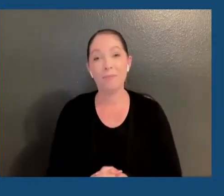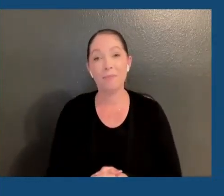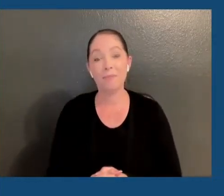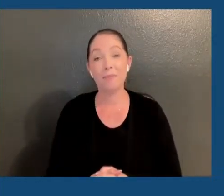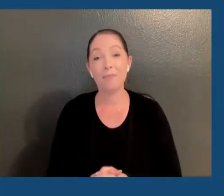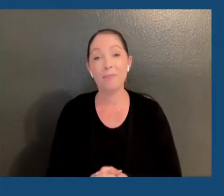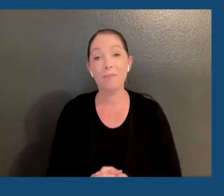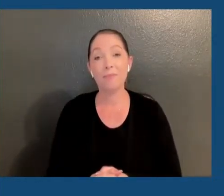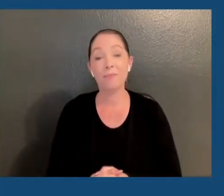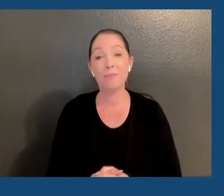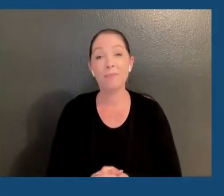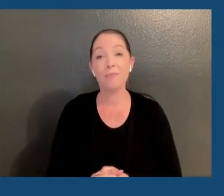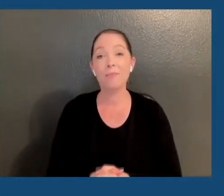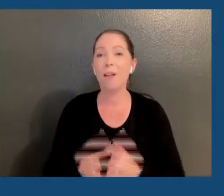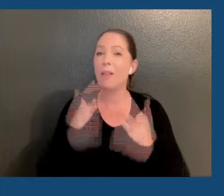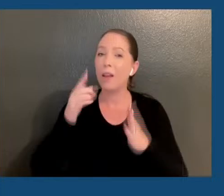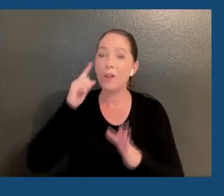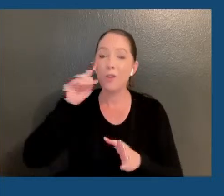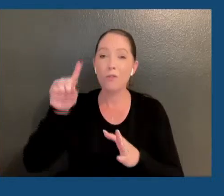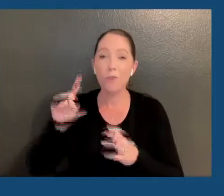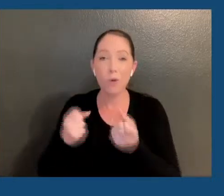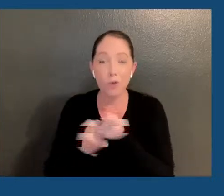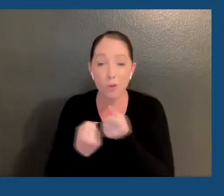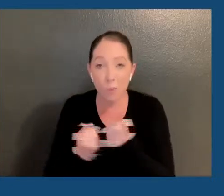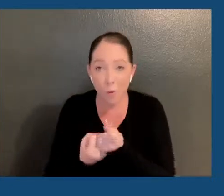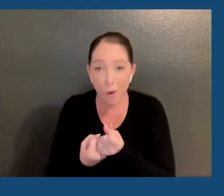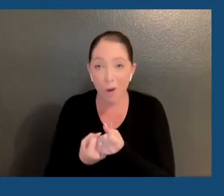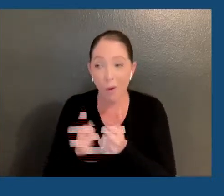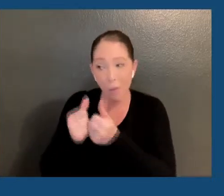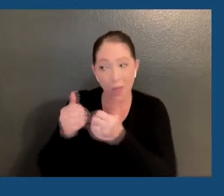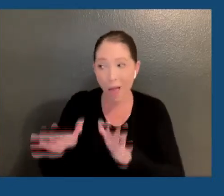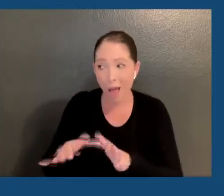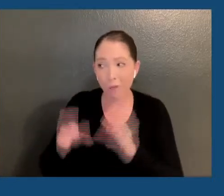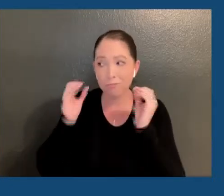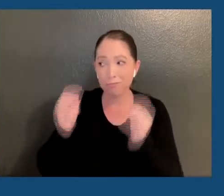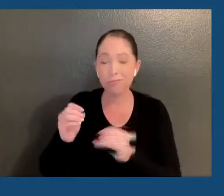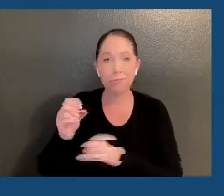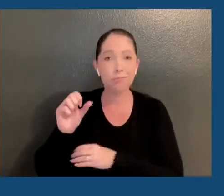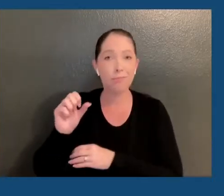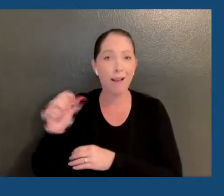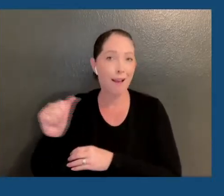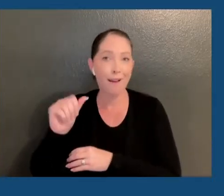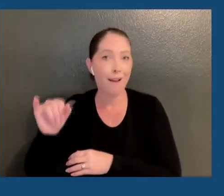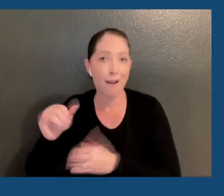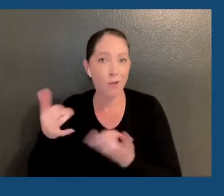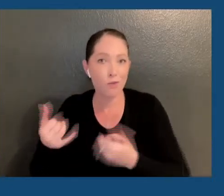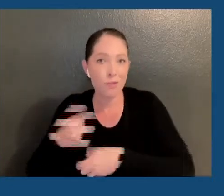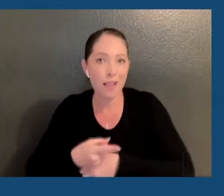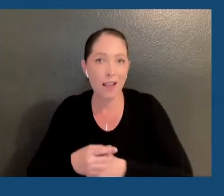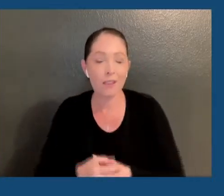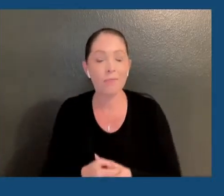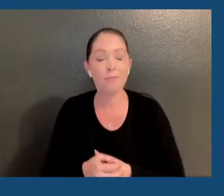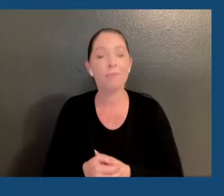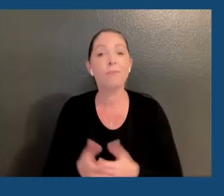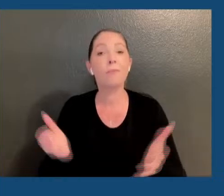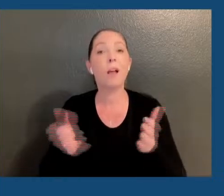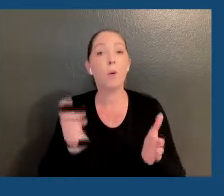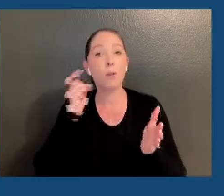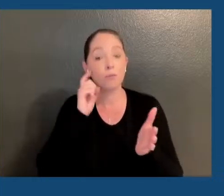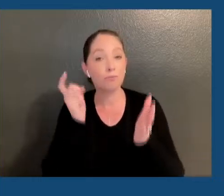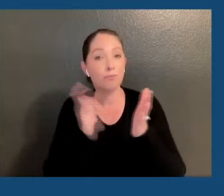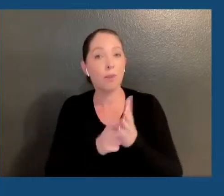But for your support, we would not have this AI Plus today. I would also like to acknowledge some other research partners,